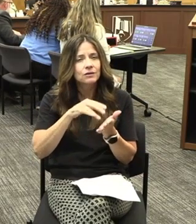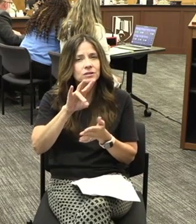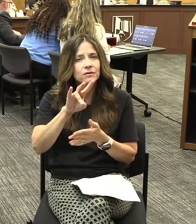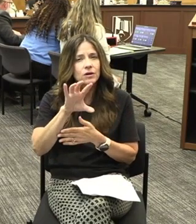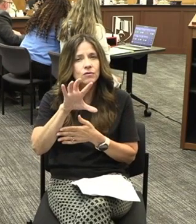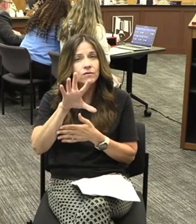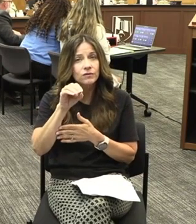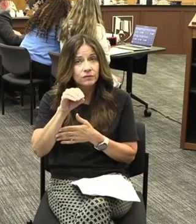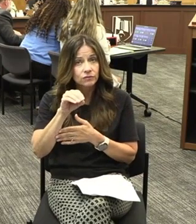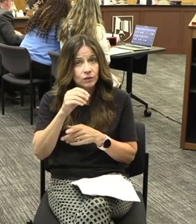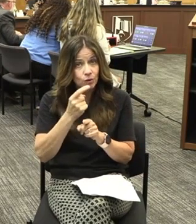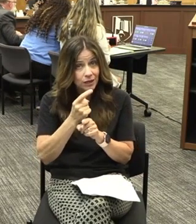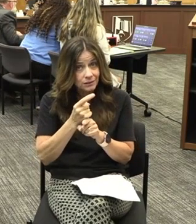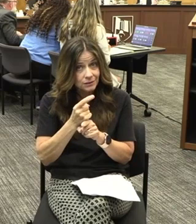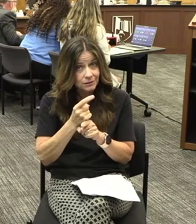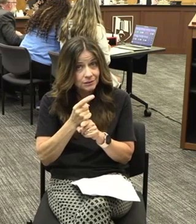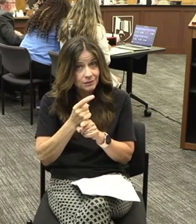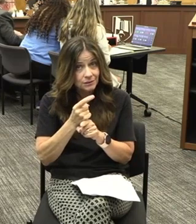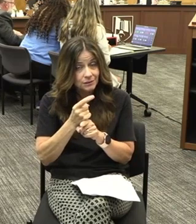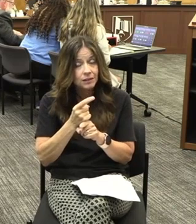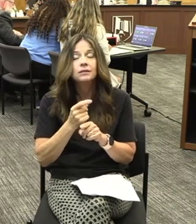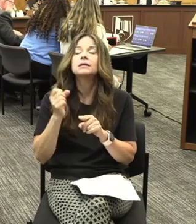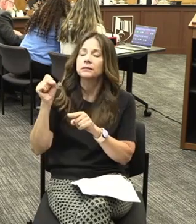148,750, correct? Correct.